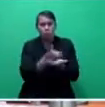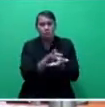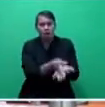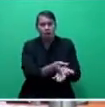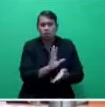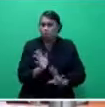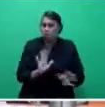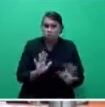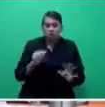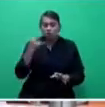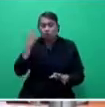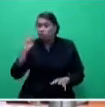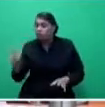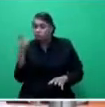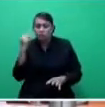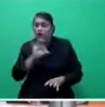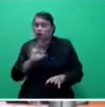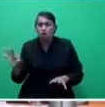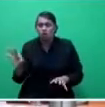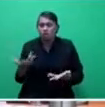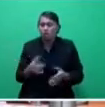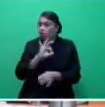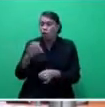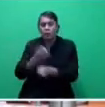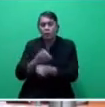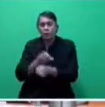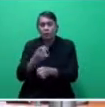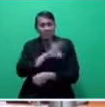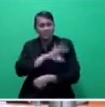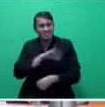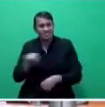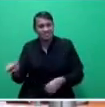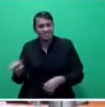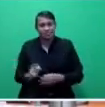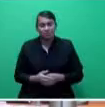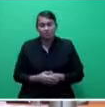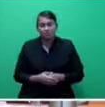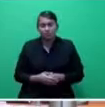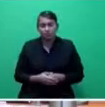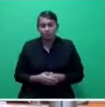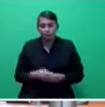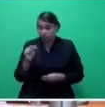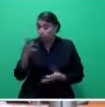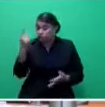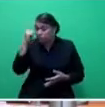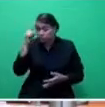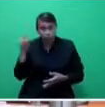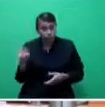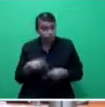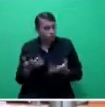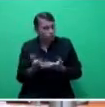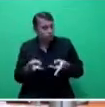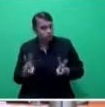unemployment benefits because they are indeed unemployment benefits. And it's the psychology of it all, Mr. Speaker, sir, because the moment you put people on